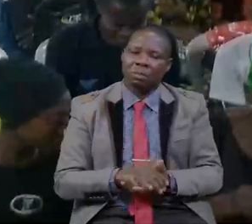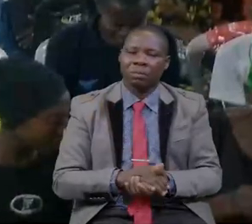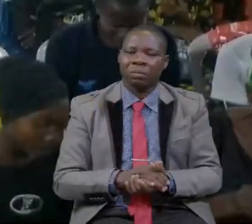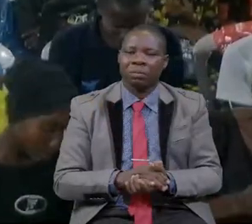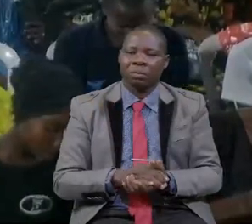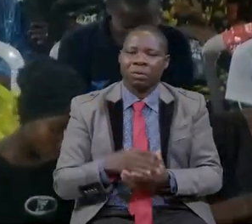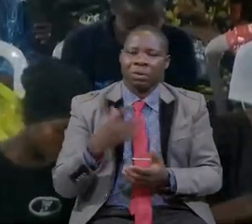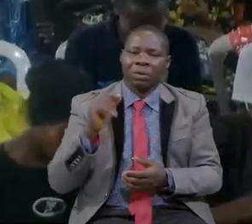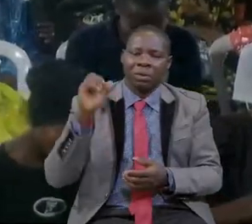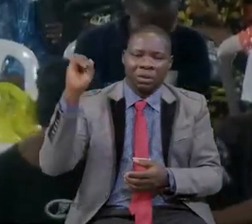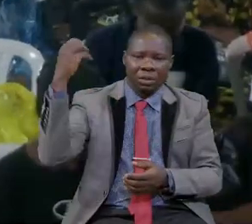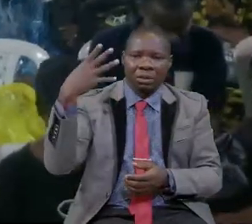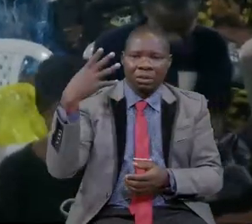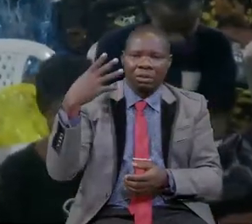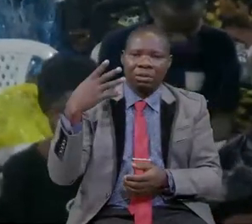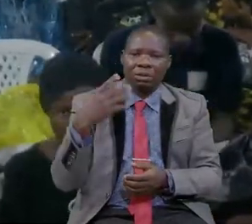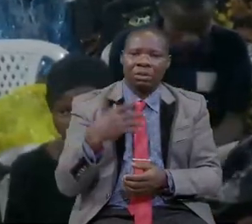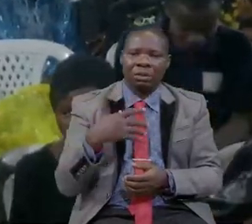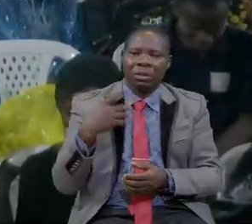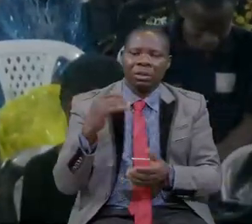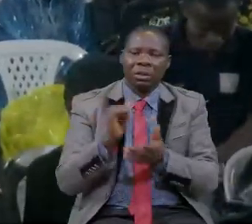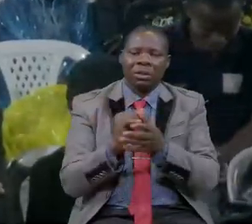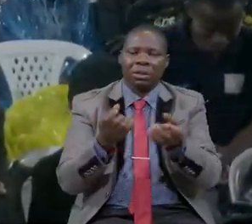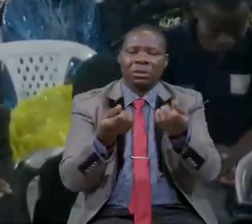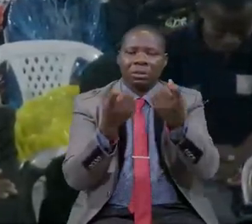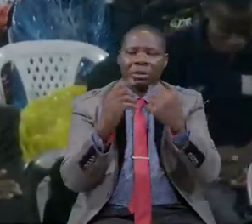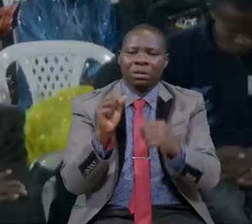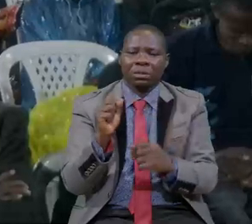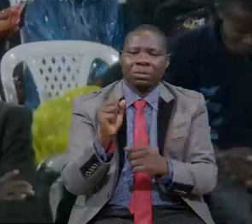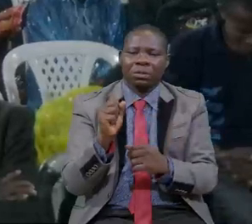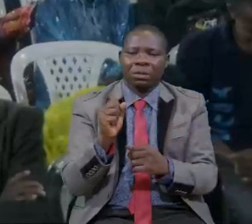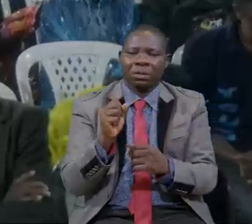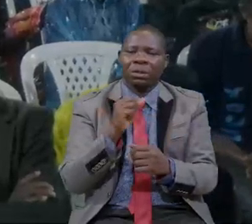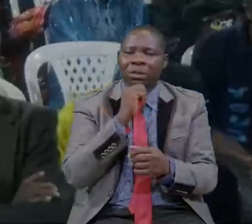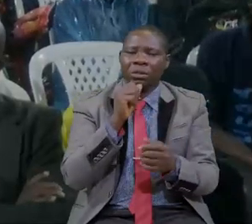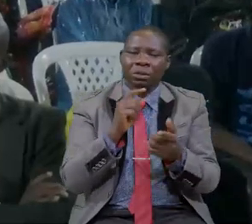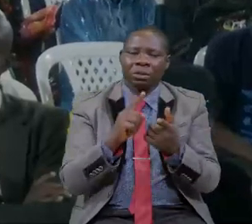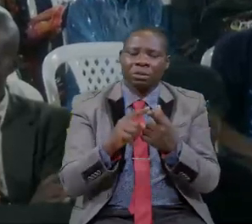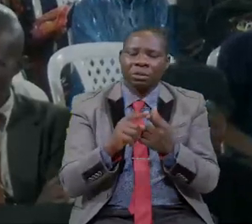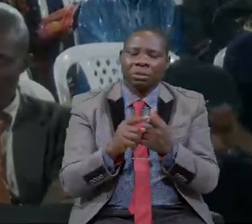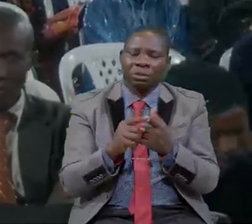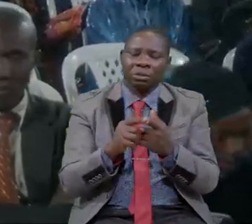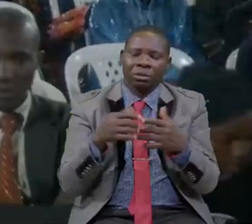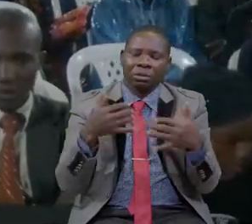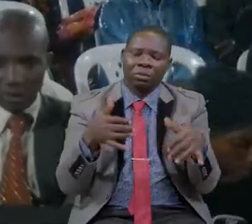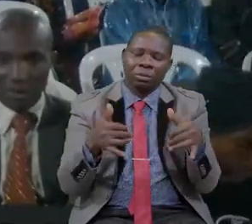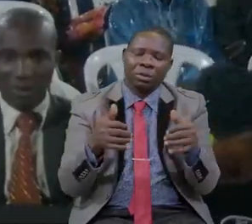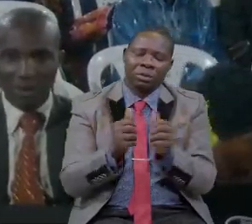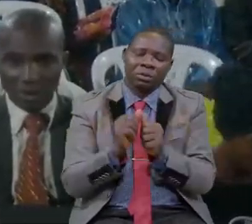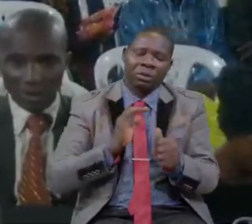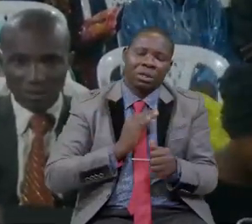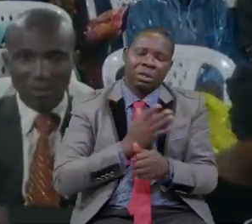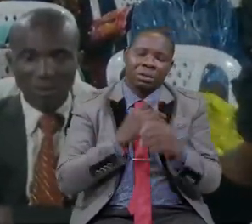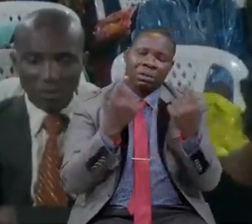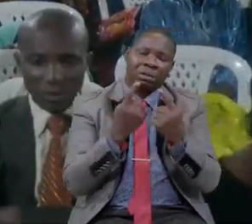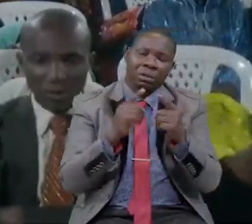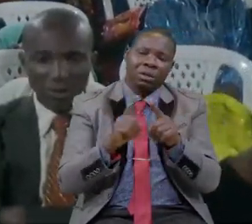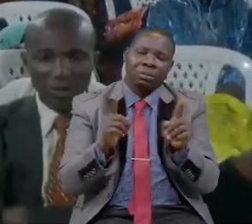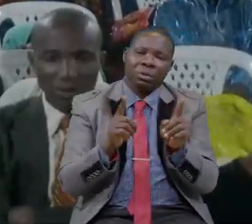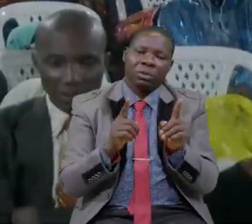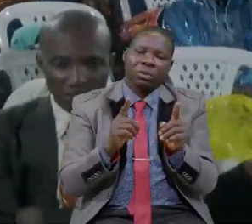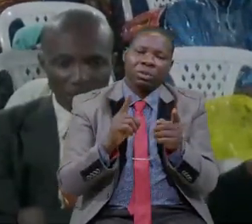grace that comes not to gloss over our sins, but to